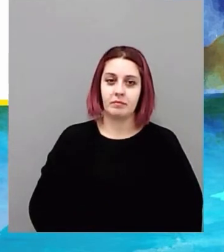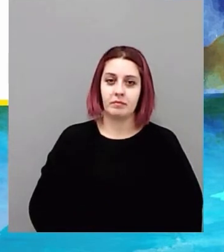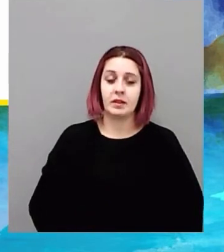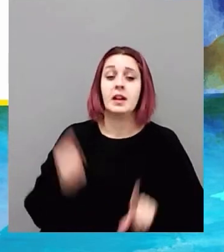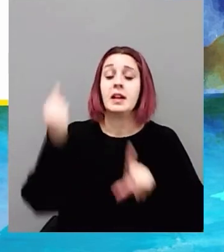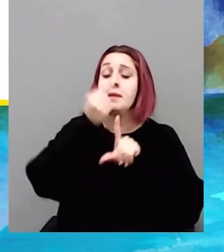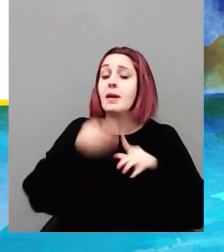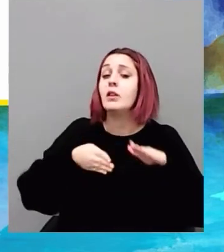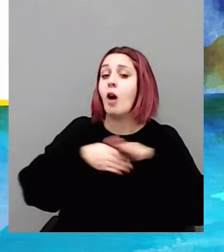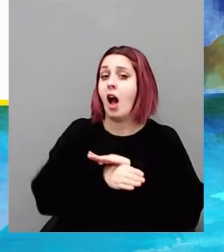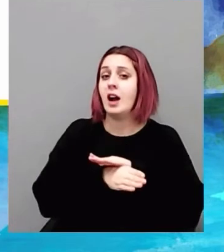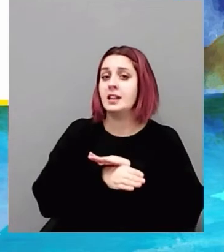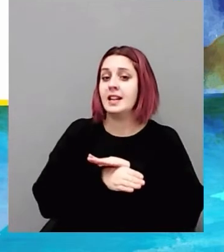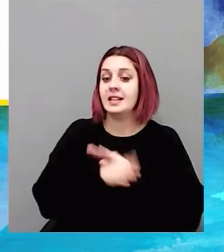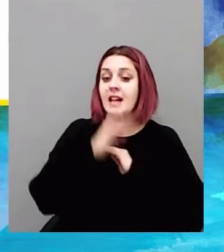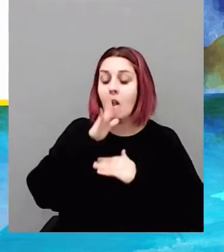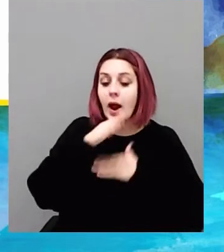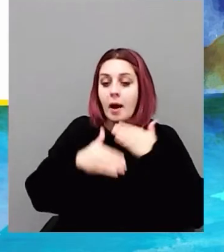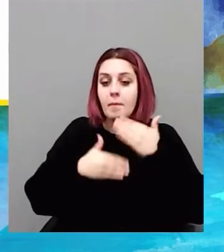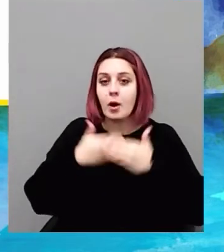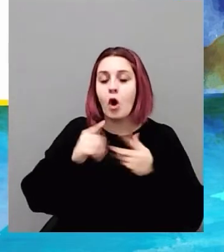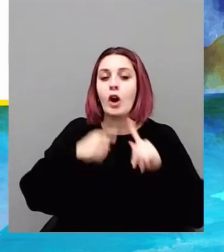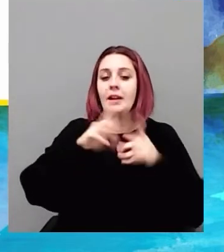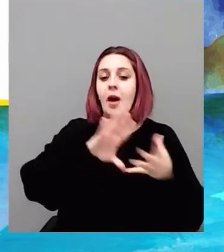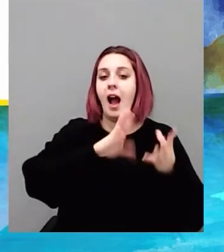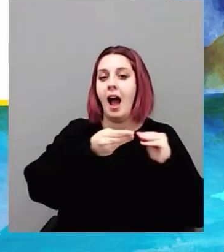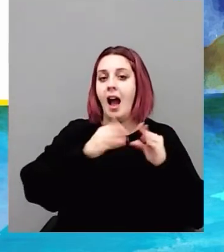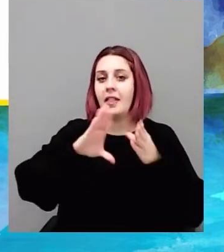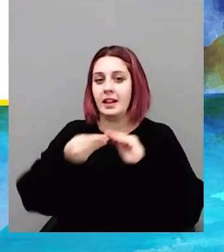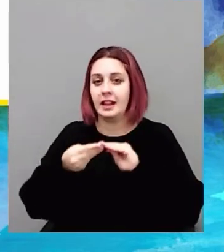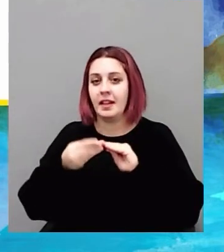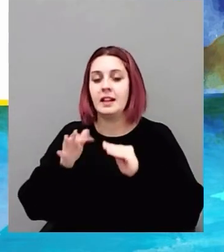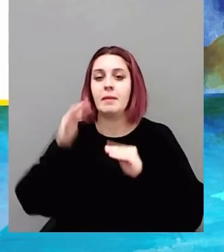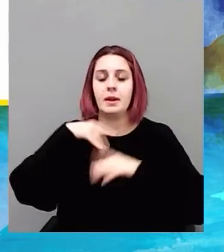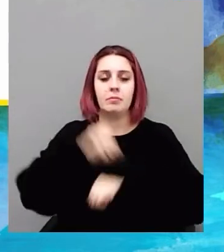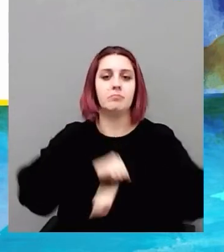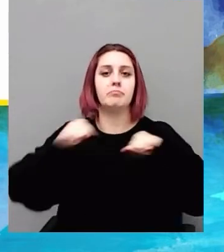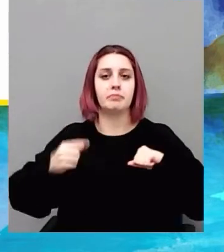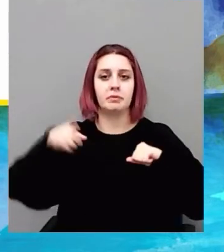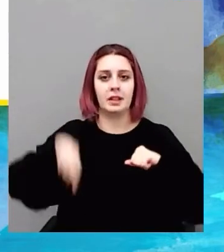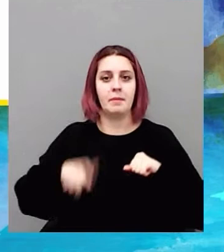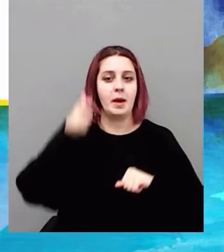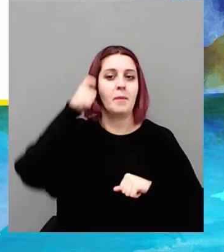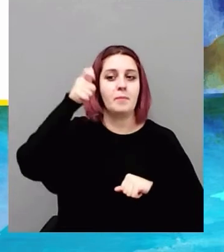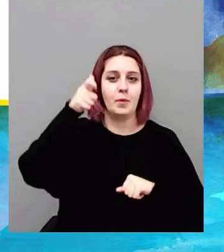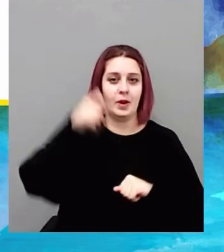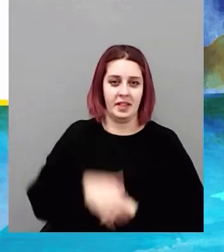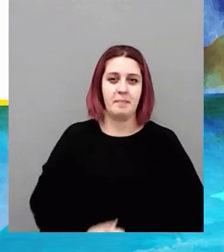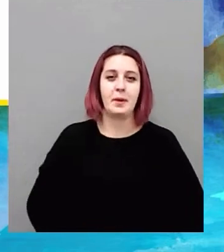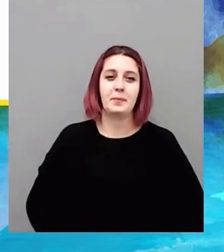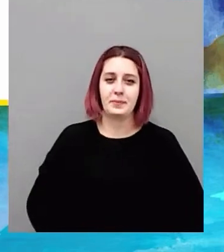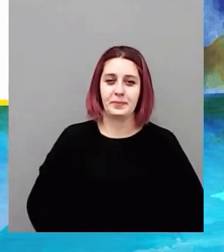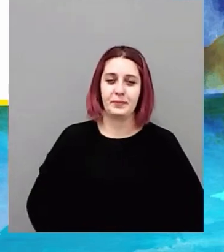of the municipality reflection. It's really important. We are here to help